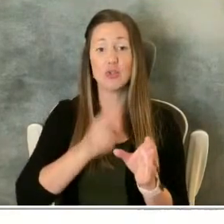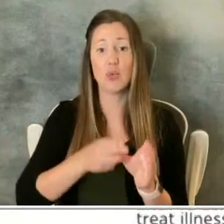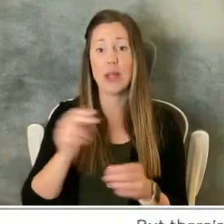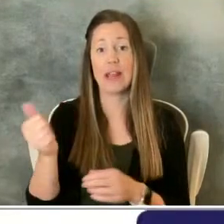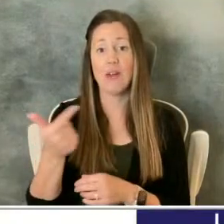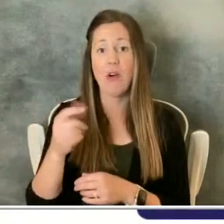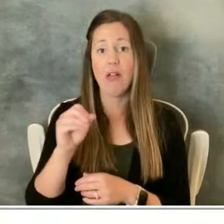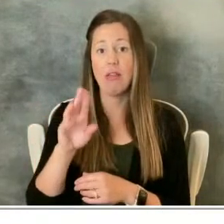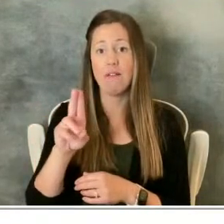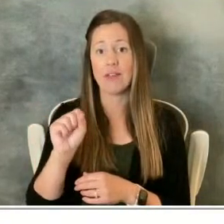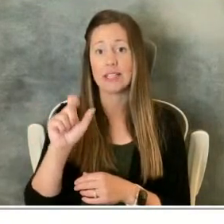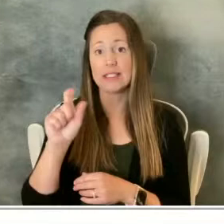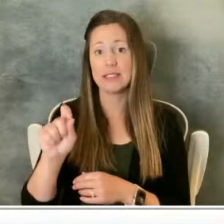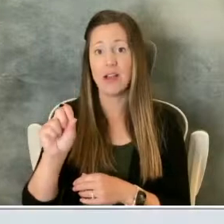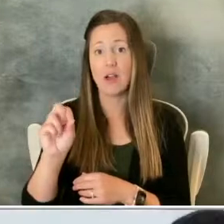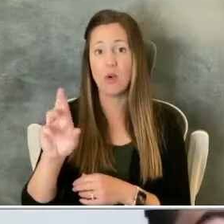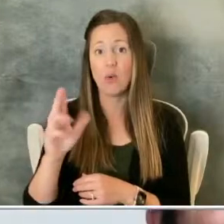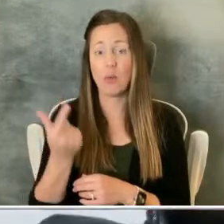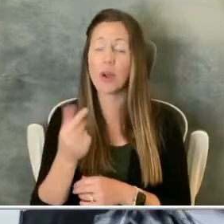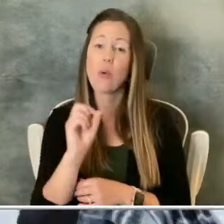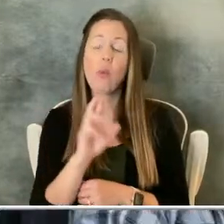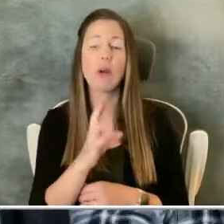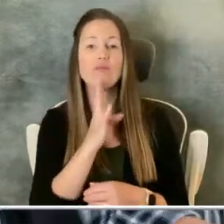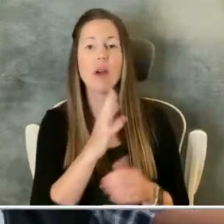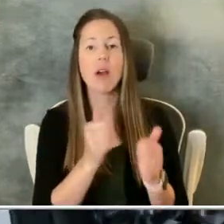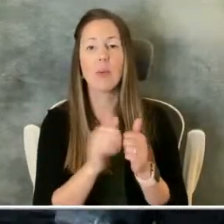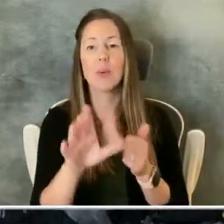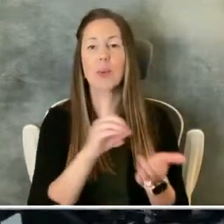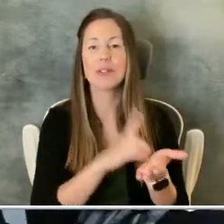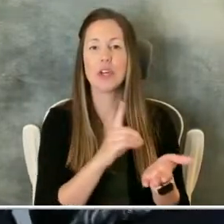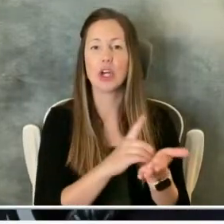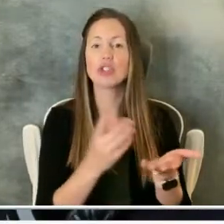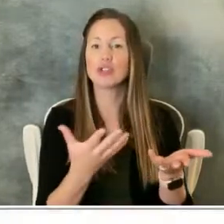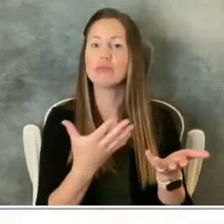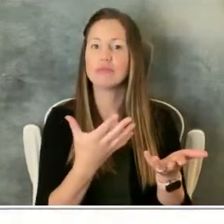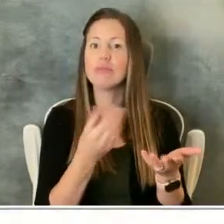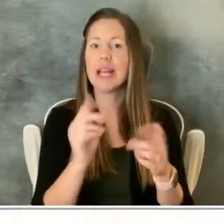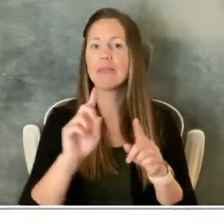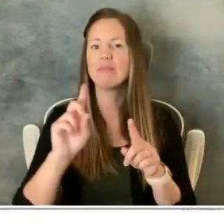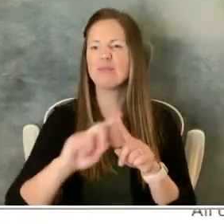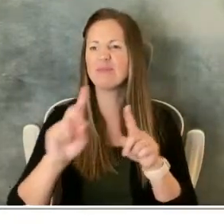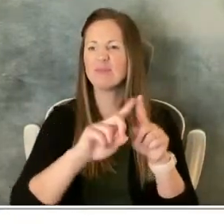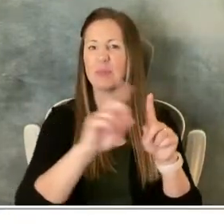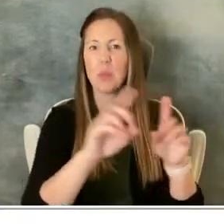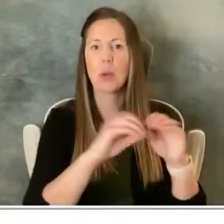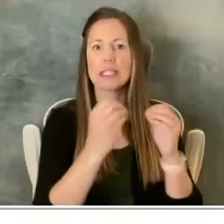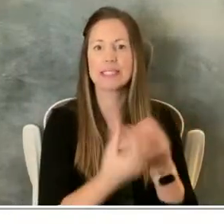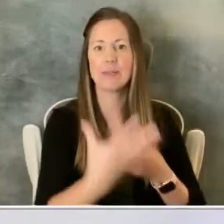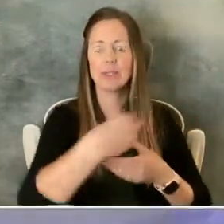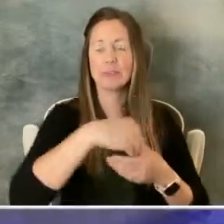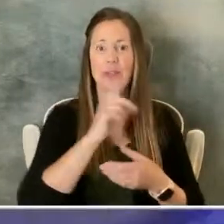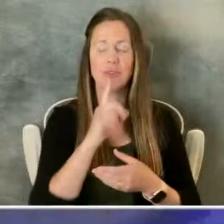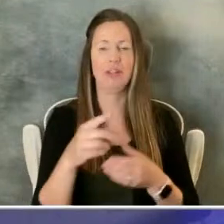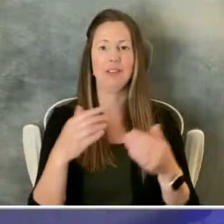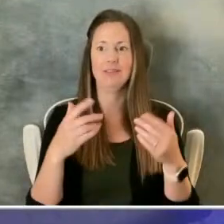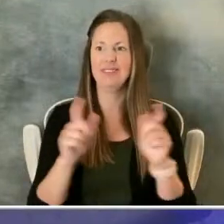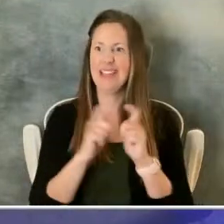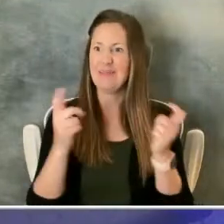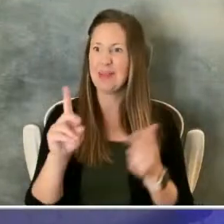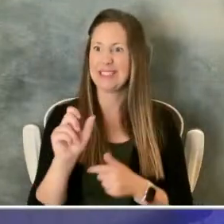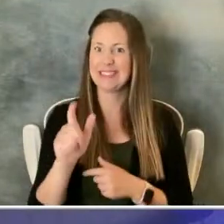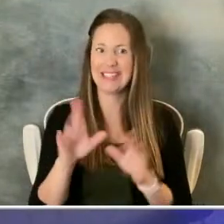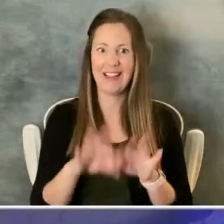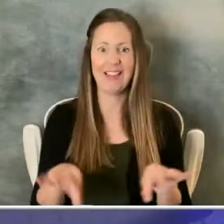by speaking to your healthcare provider and participating organizations like ours. That is a darn big deal. Well, thank you very much for coming down. I know we're so